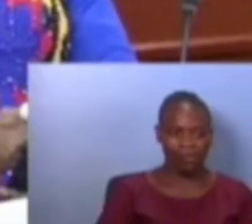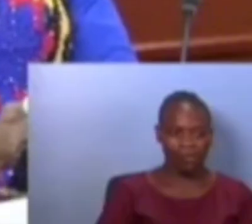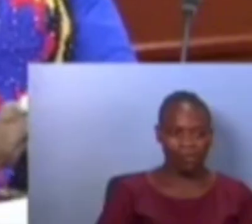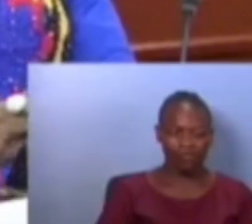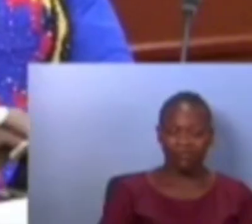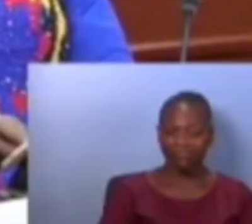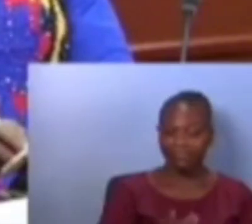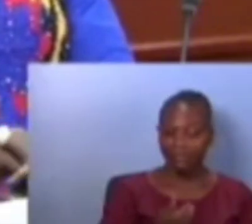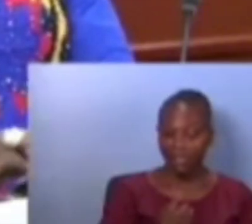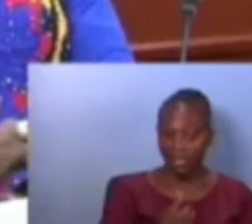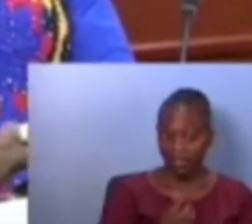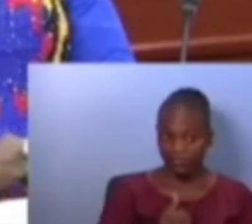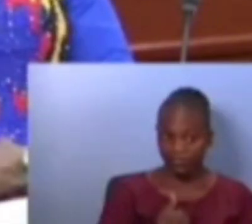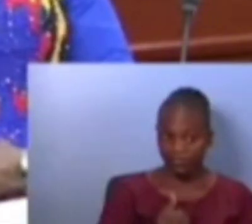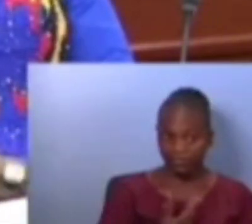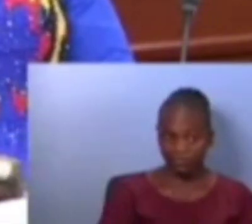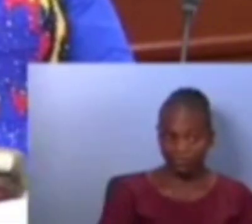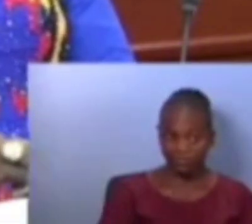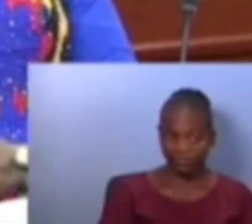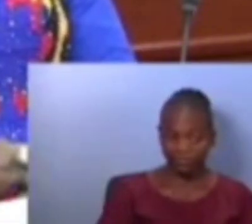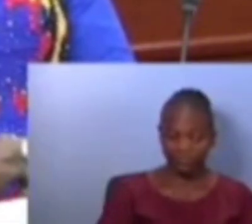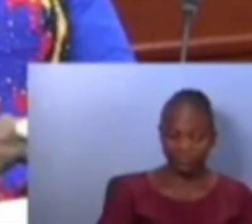I have in my hand